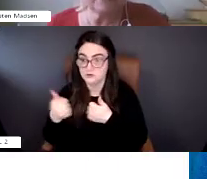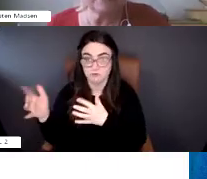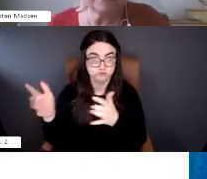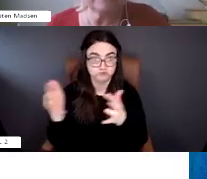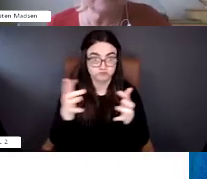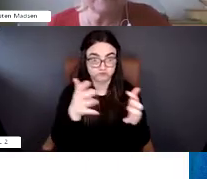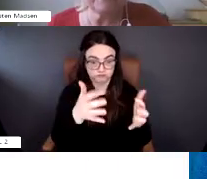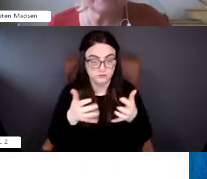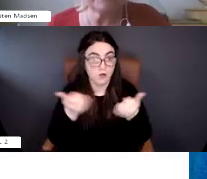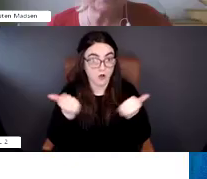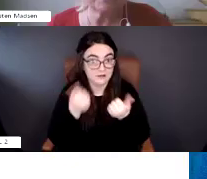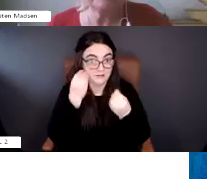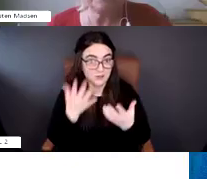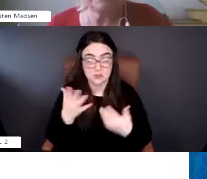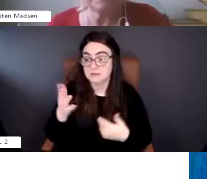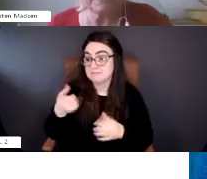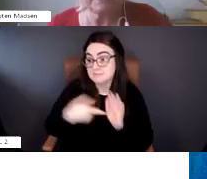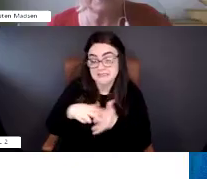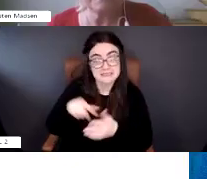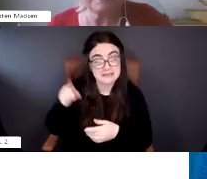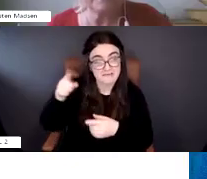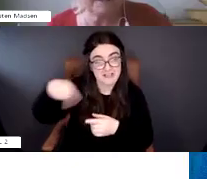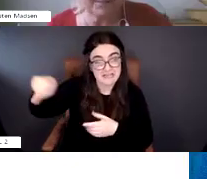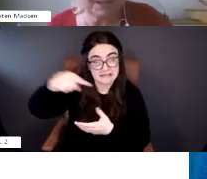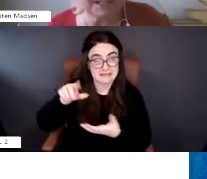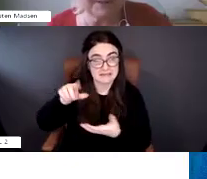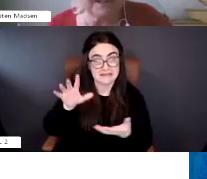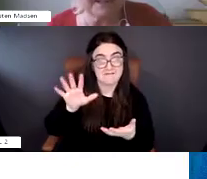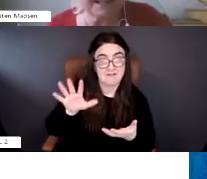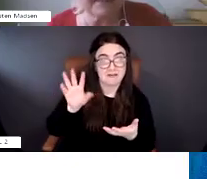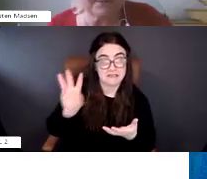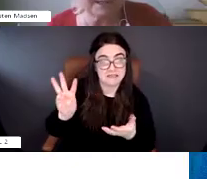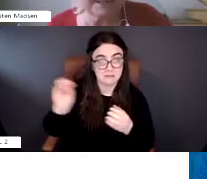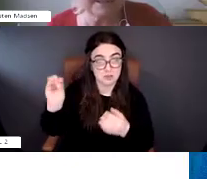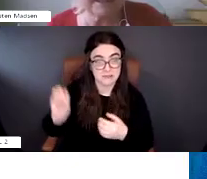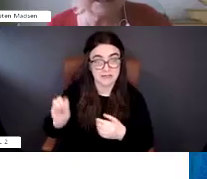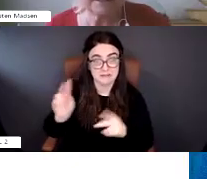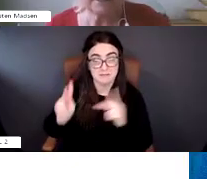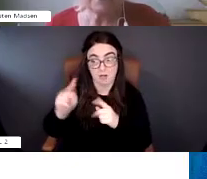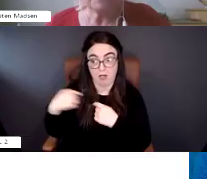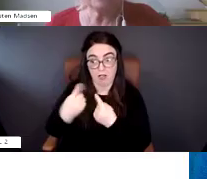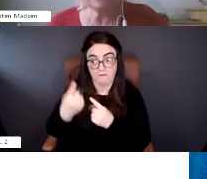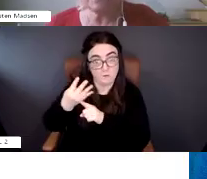found was that 56% of people said that they had been bullied within the last 4 months.